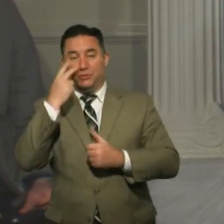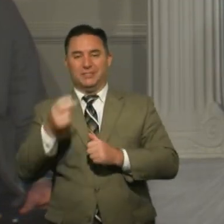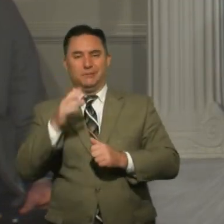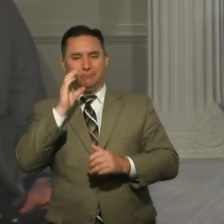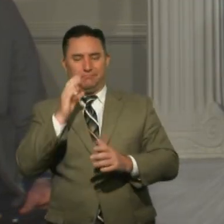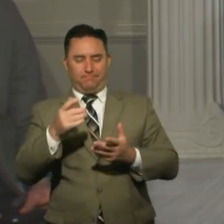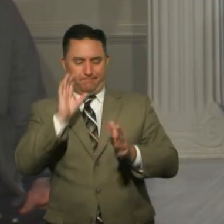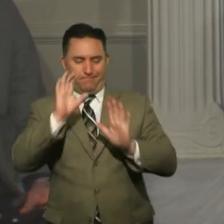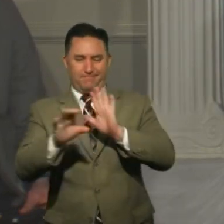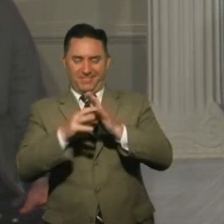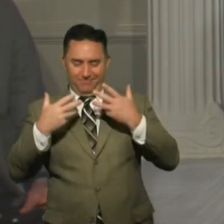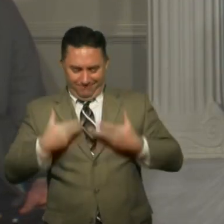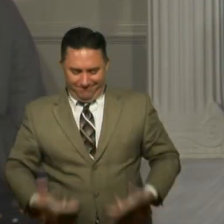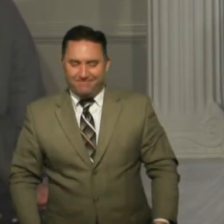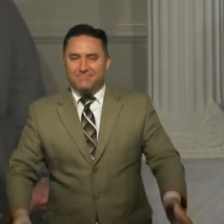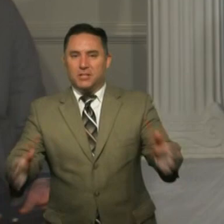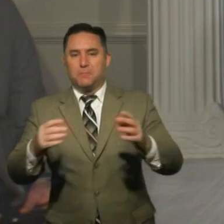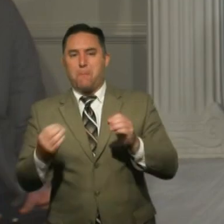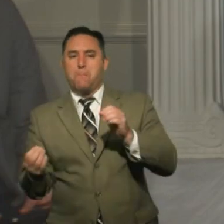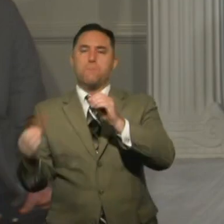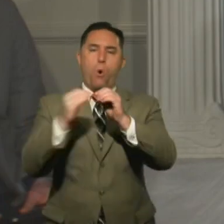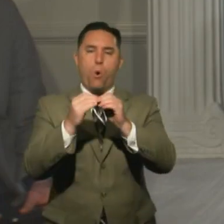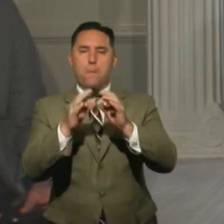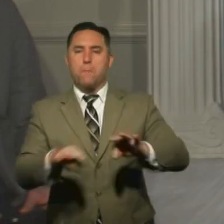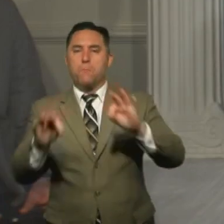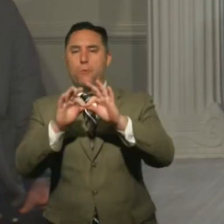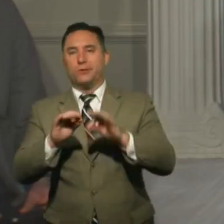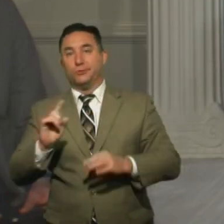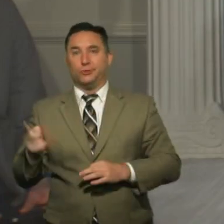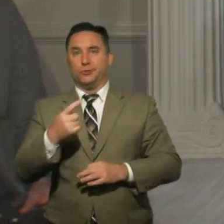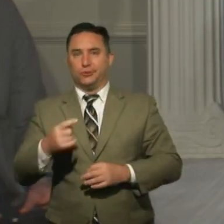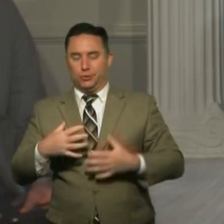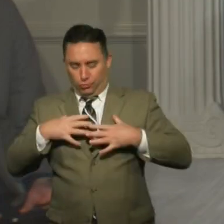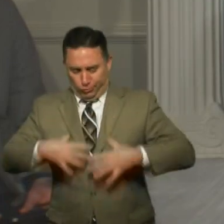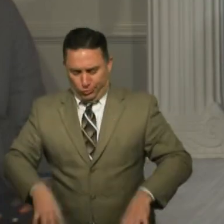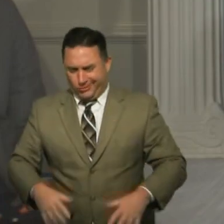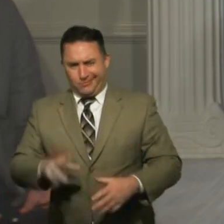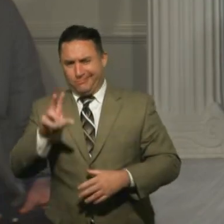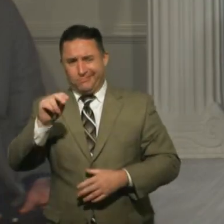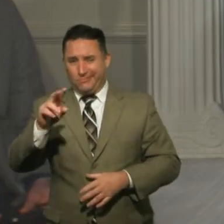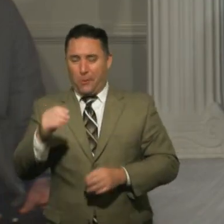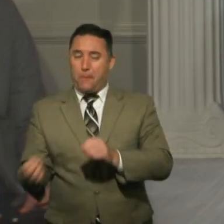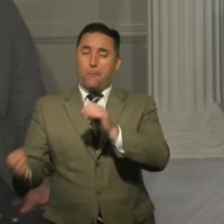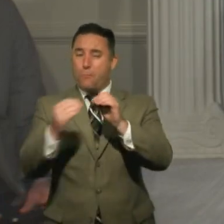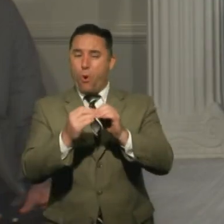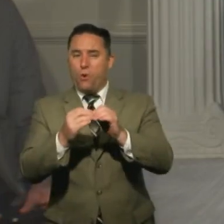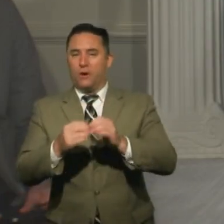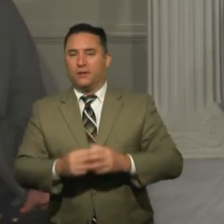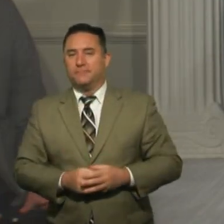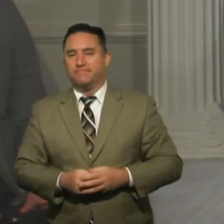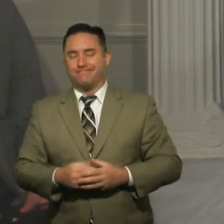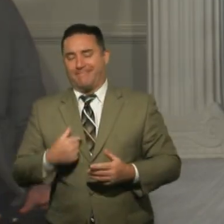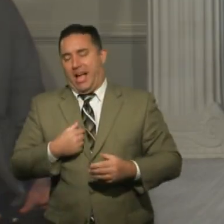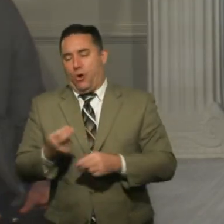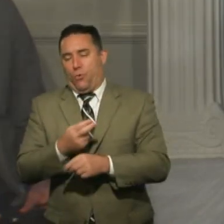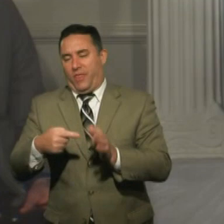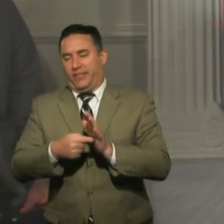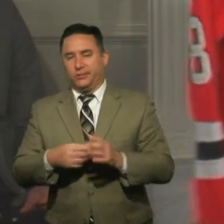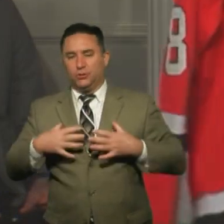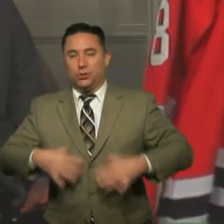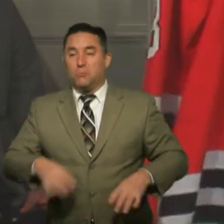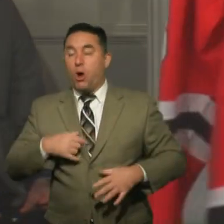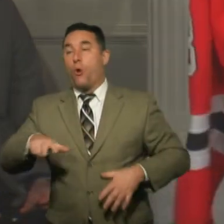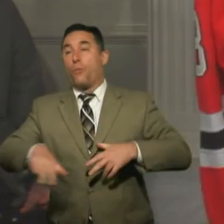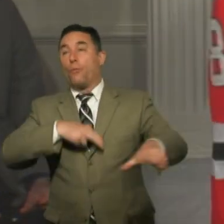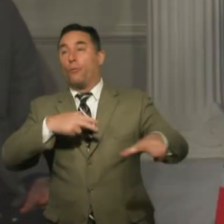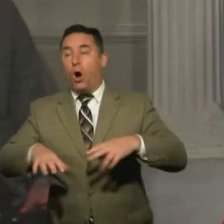this symbolizes something bigger than just a shirt. This doesn't, I don't wear this shirt, but if you walk around